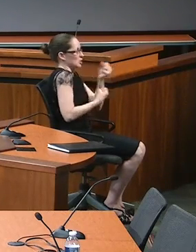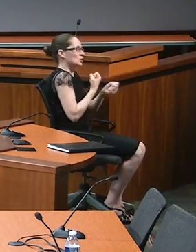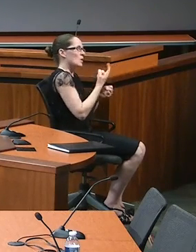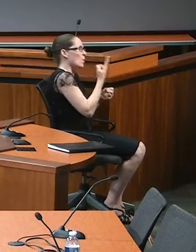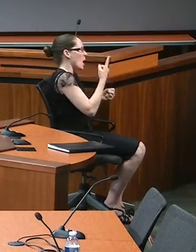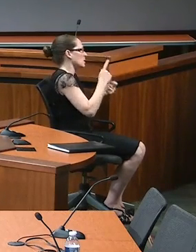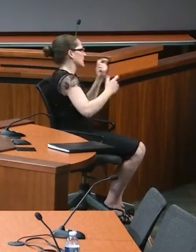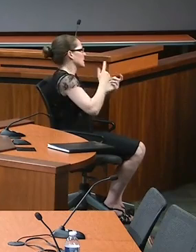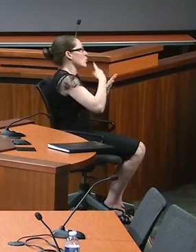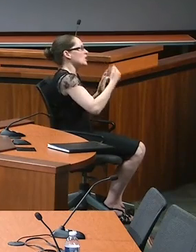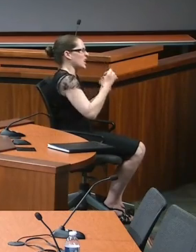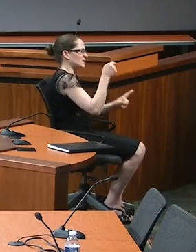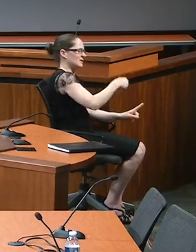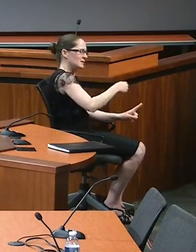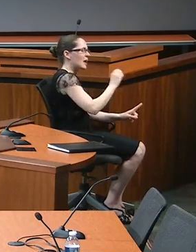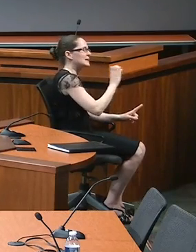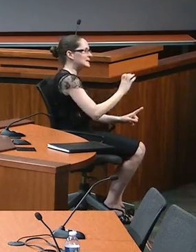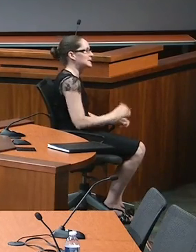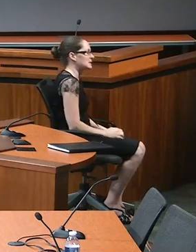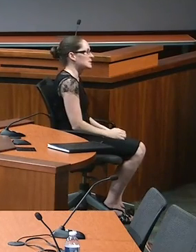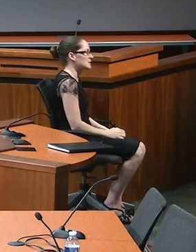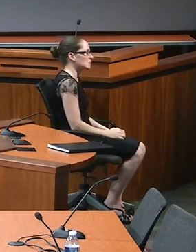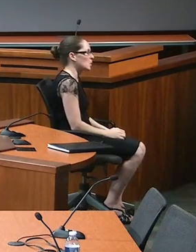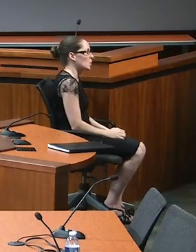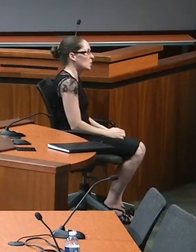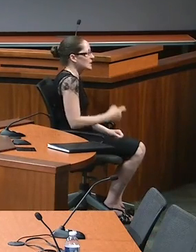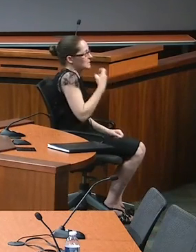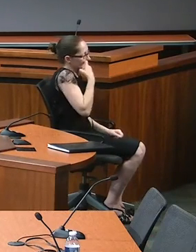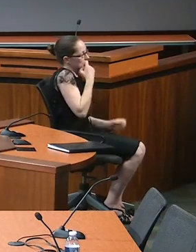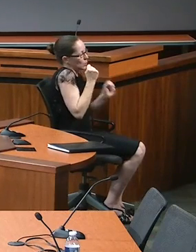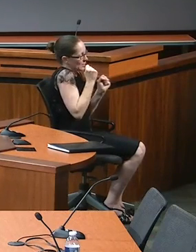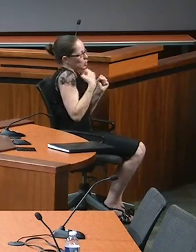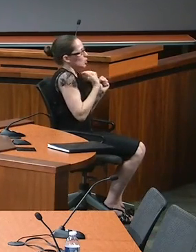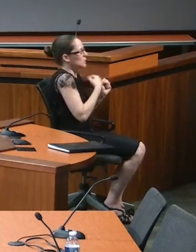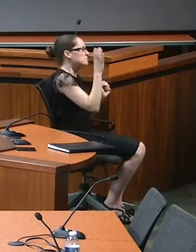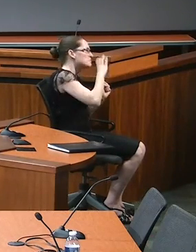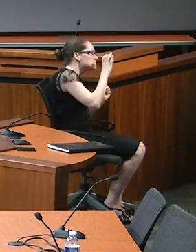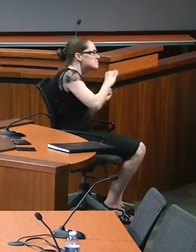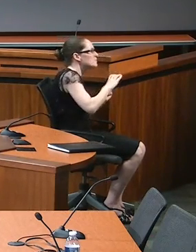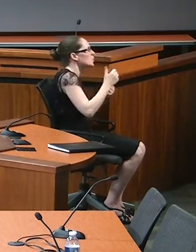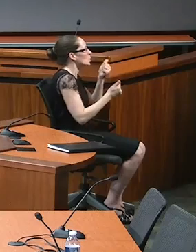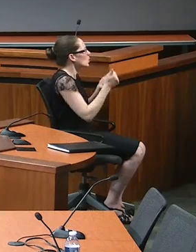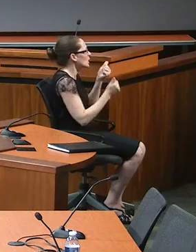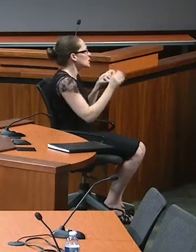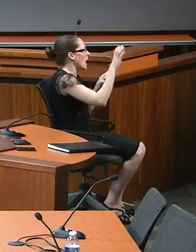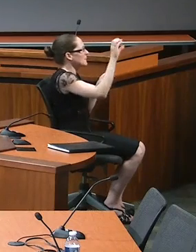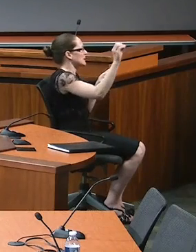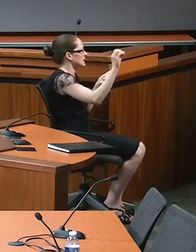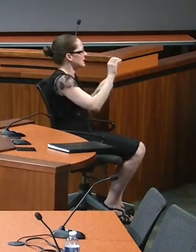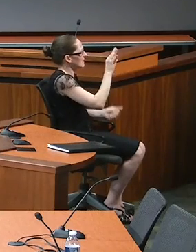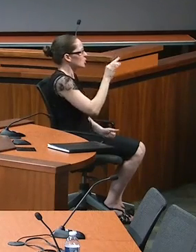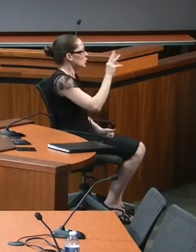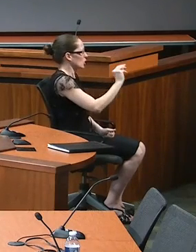Late this winter, we began to look for a consultant to help us with that effort. We pretty much ended up with a national